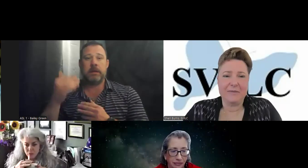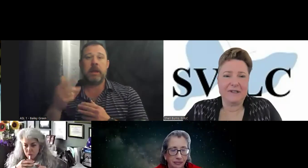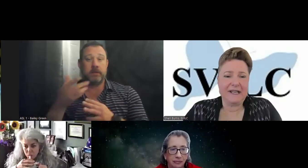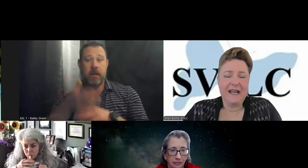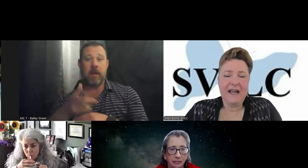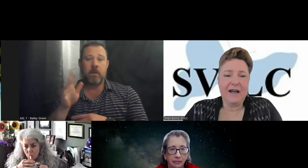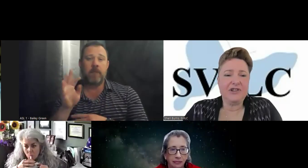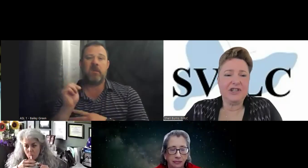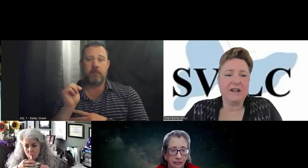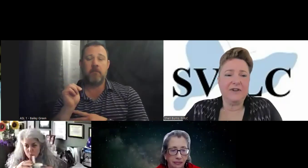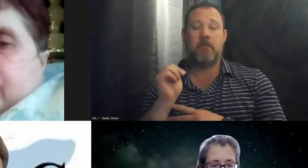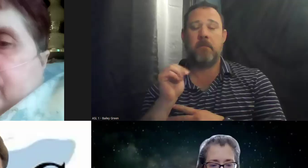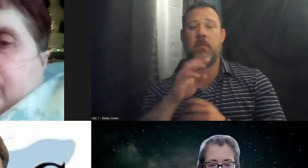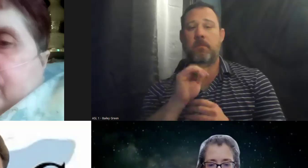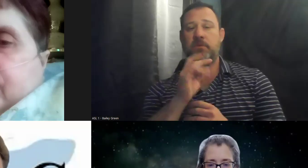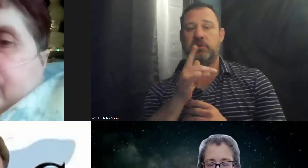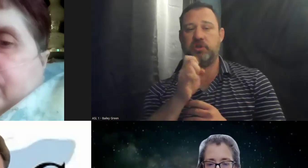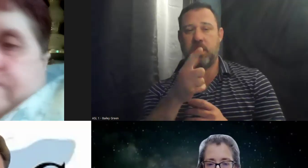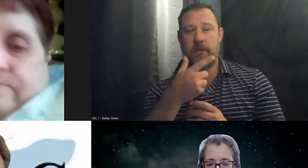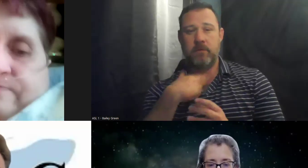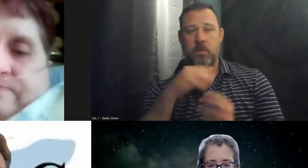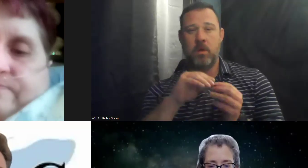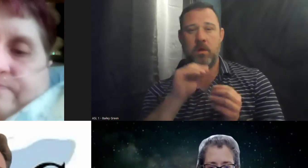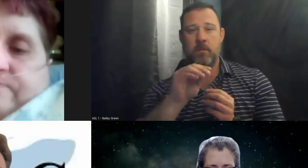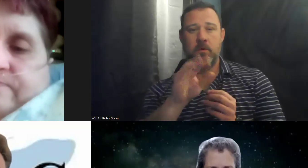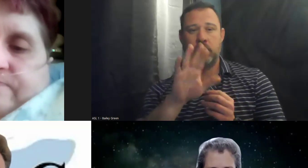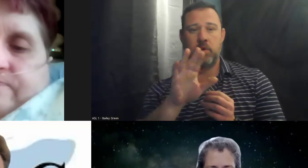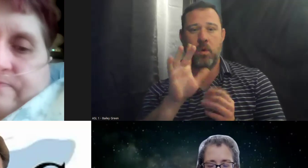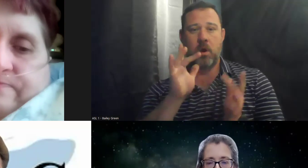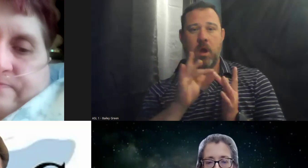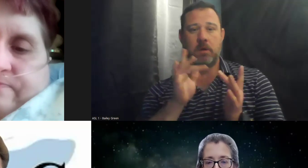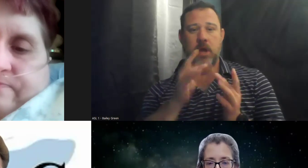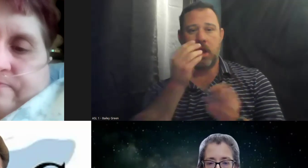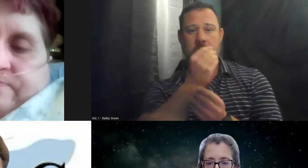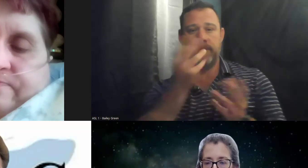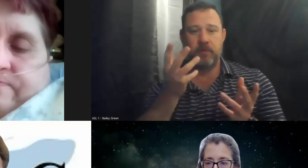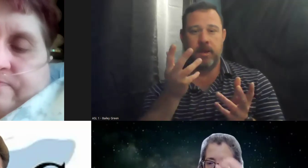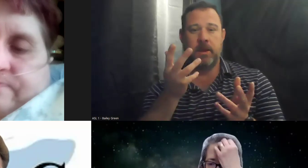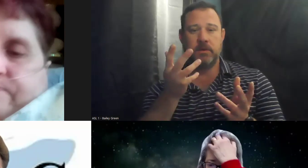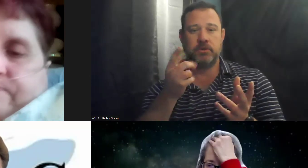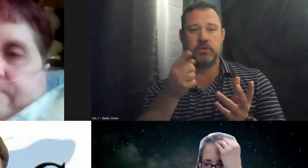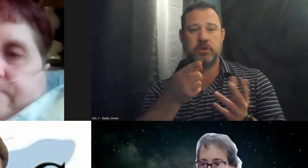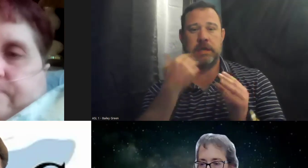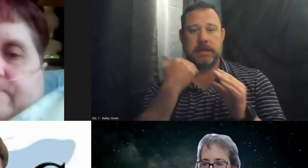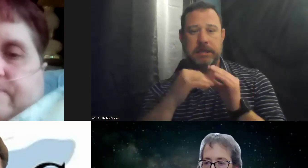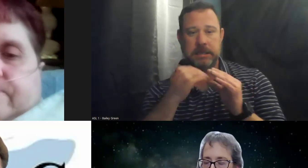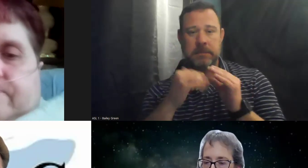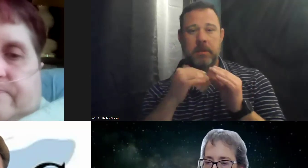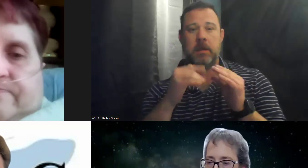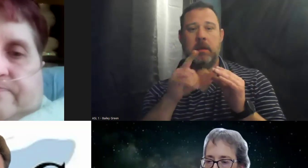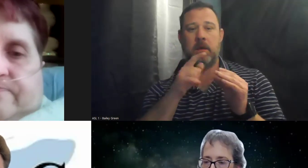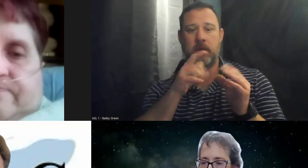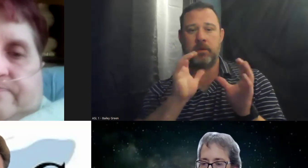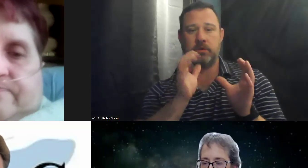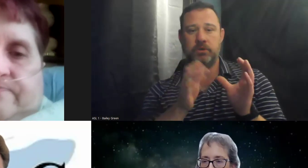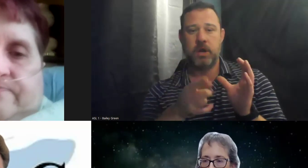we have Kimberly. Michelle, if you want to put your contact information, your email address in the chat, you can